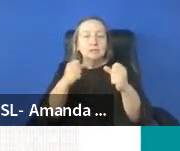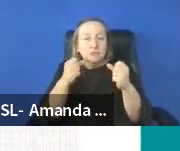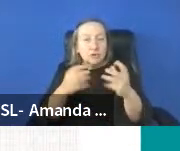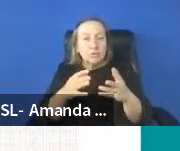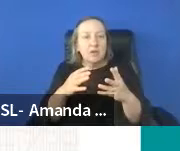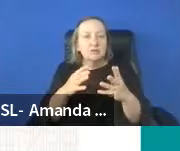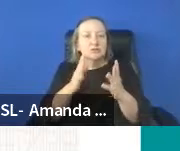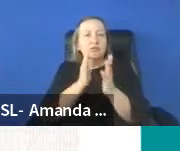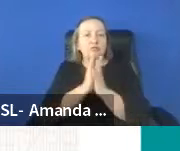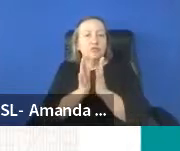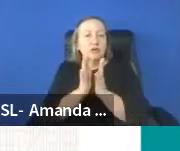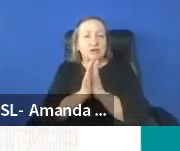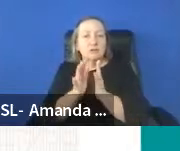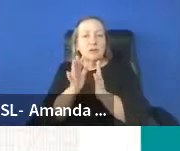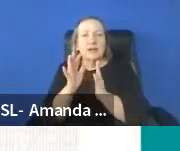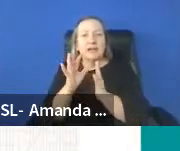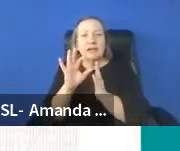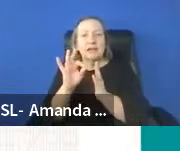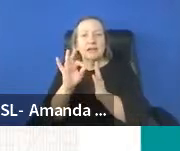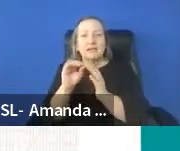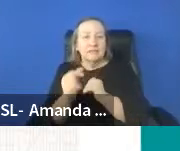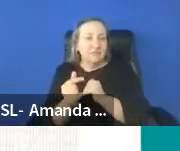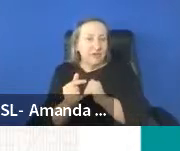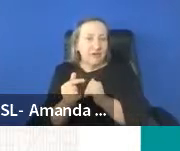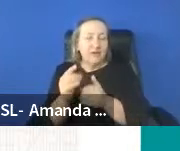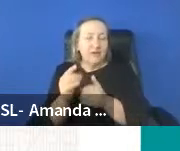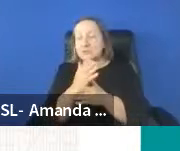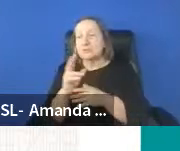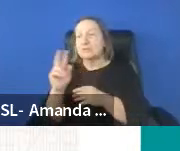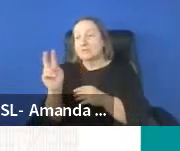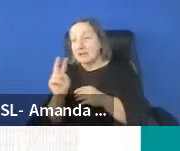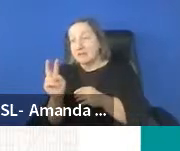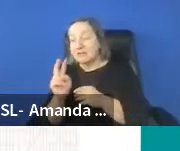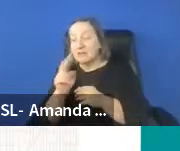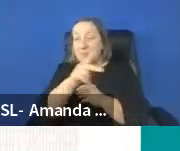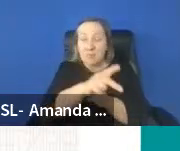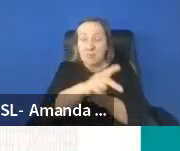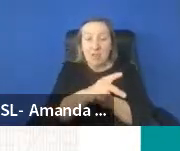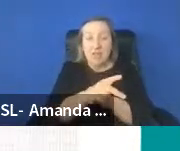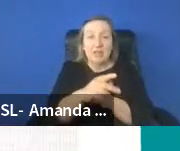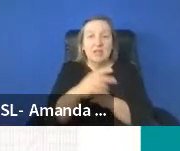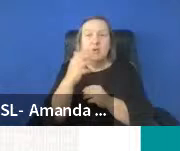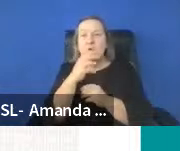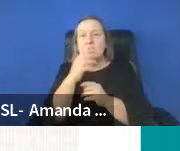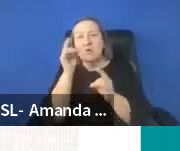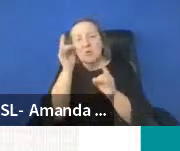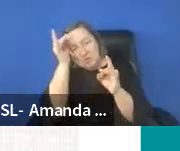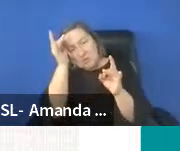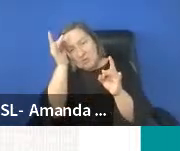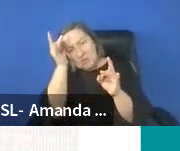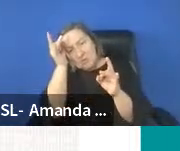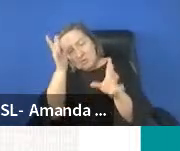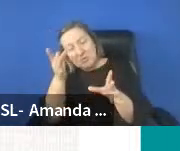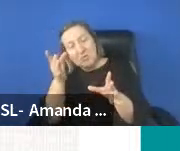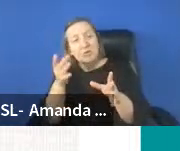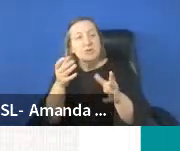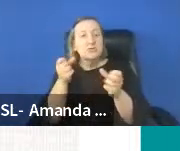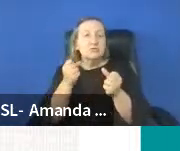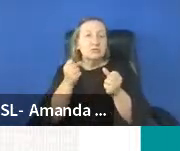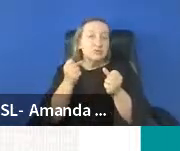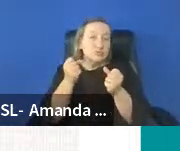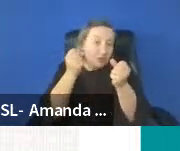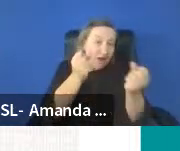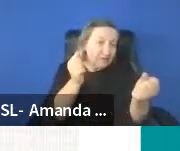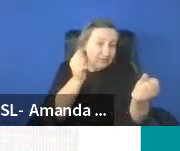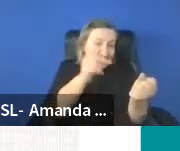fog between Vancouver and Portland. I mean, it was horrible to drive back over to